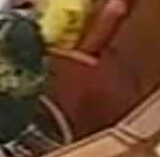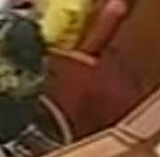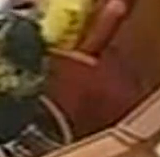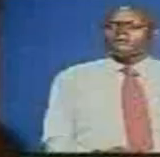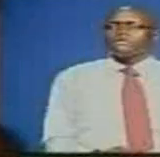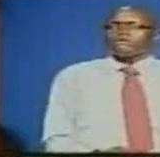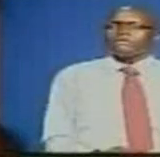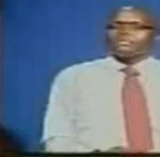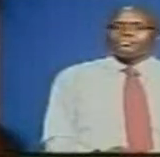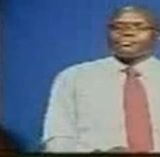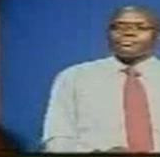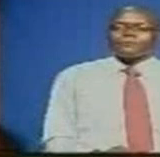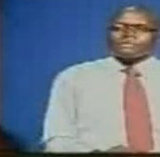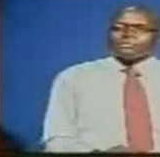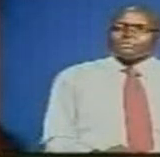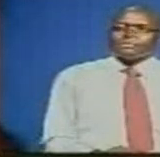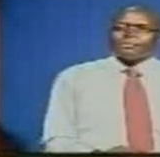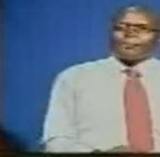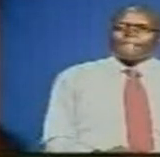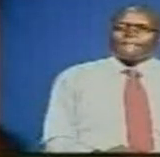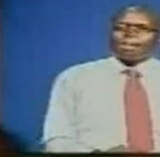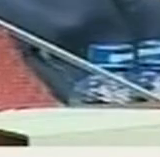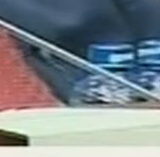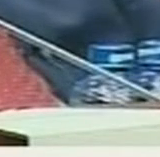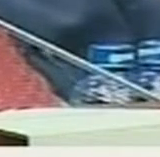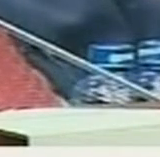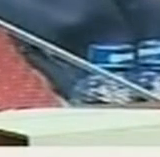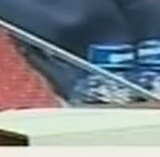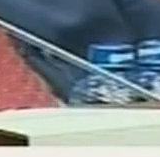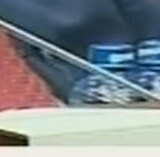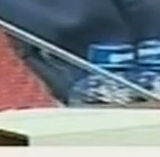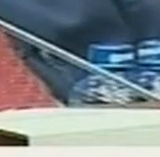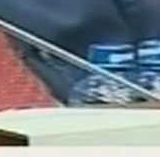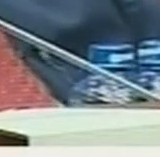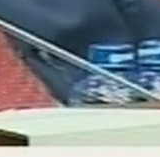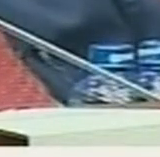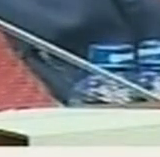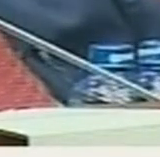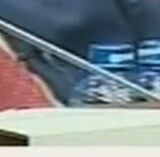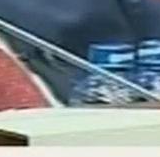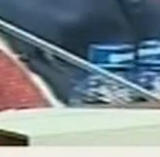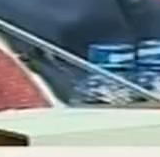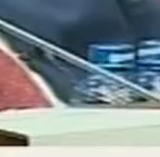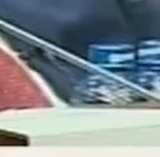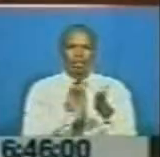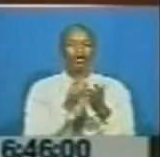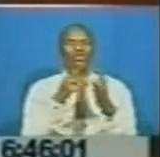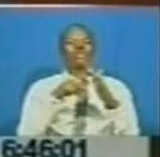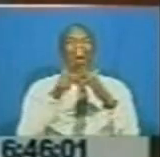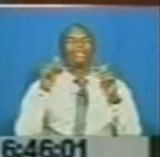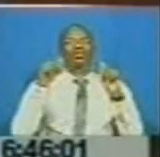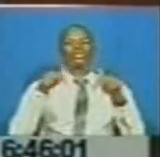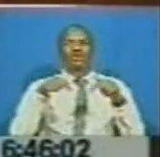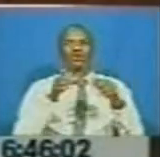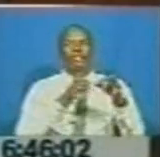A special sitting of senators will tomorrow afternoon decide the fate of Murang’a Governor Mwangi Wa Iria following the proposal to impeach him. If